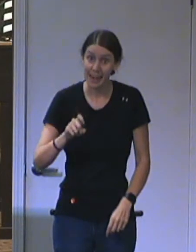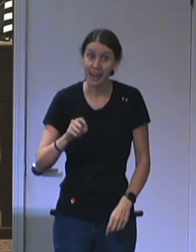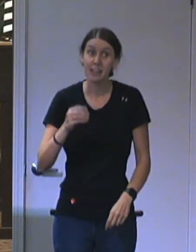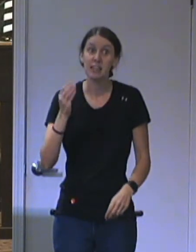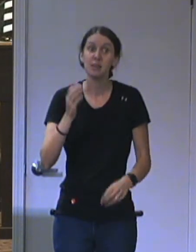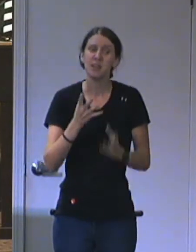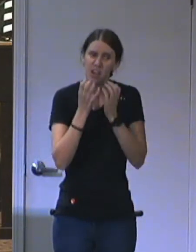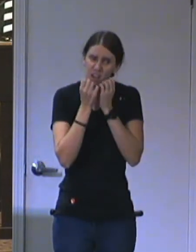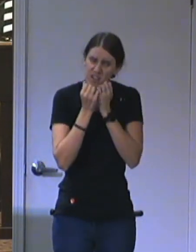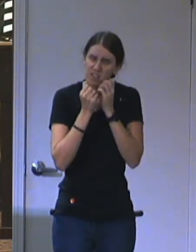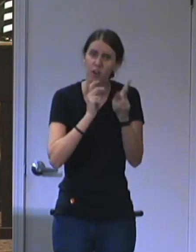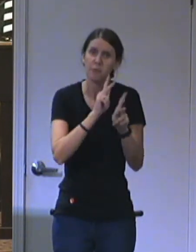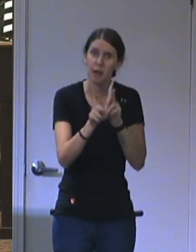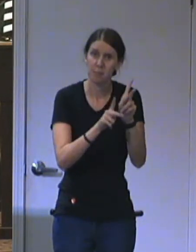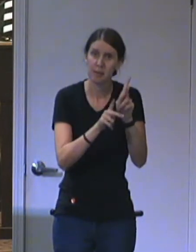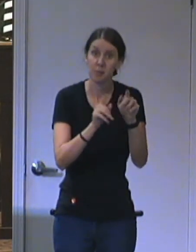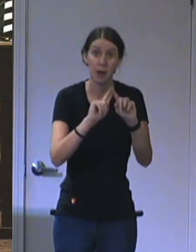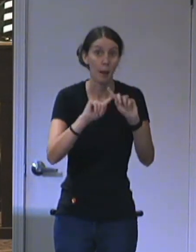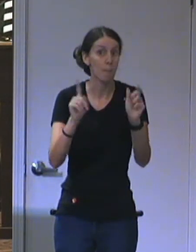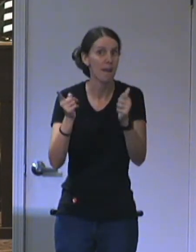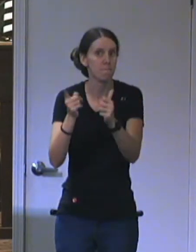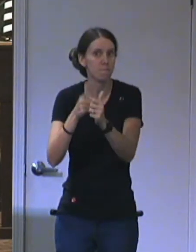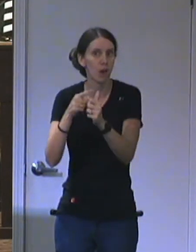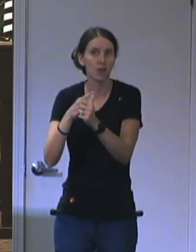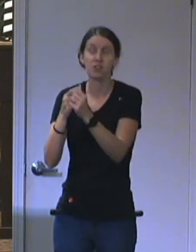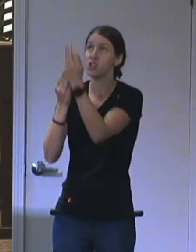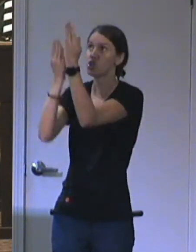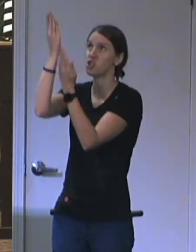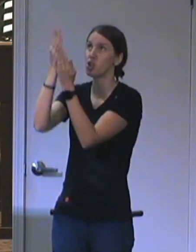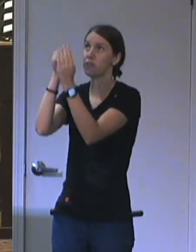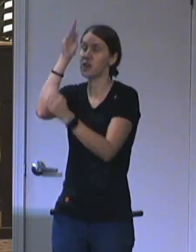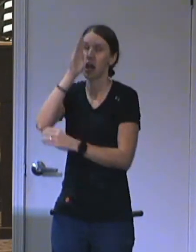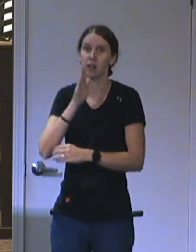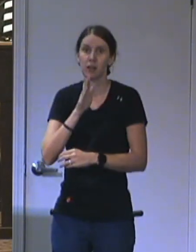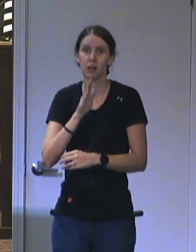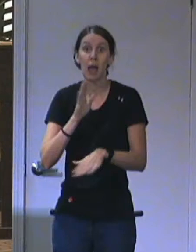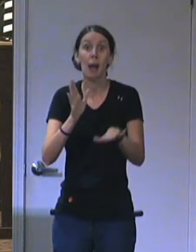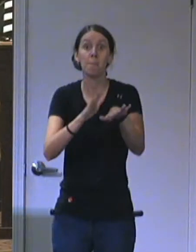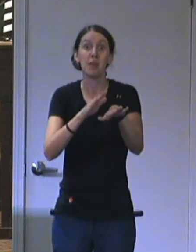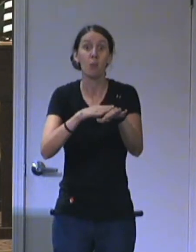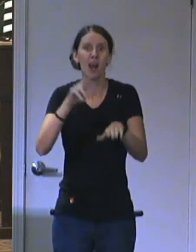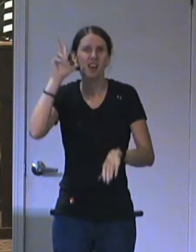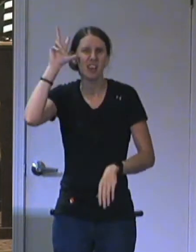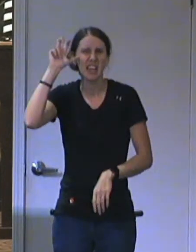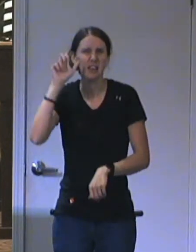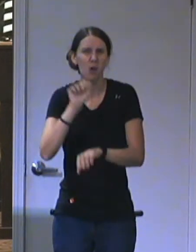we need to follow Christ. He says, beware of evil workers.